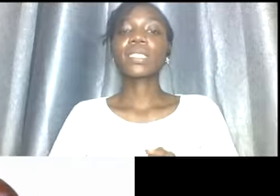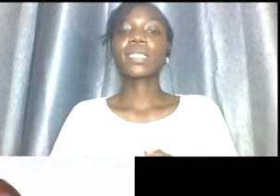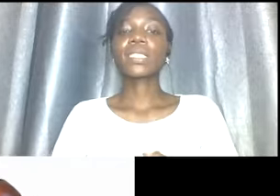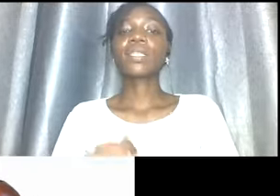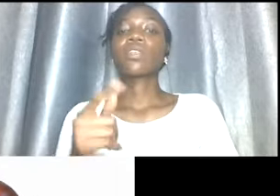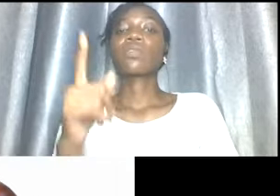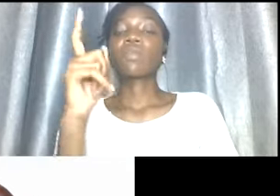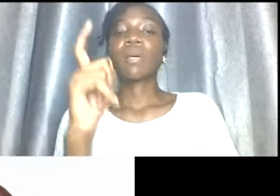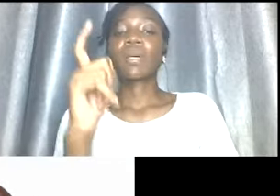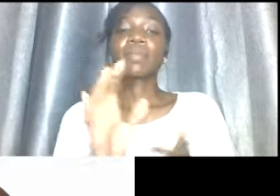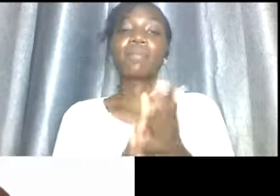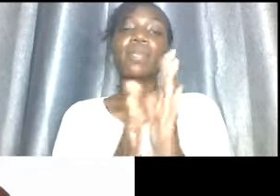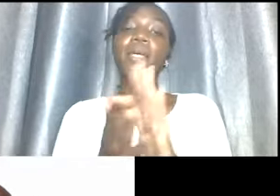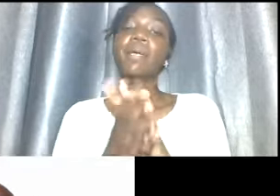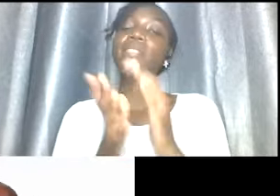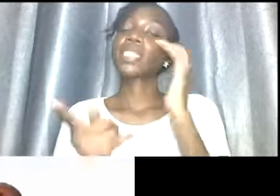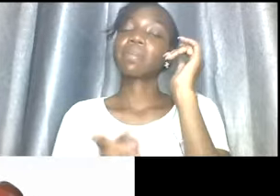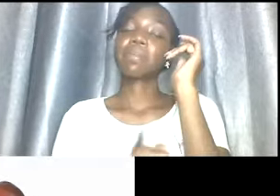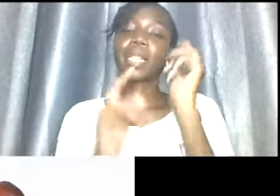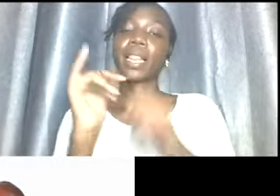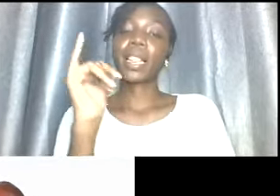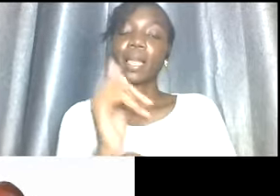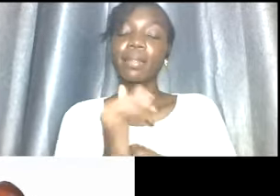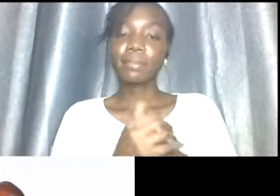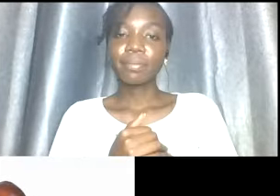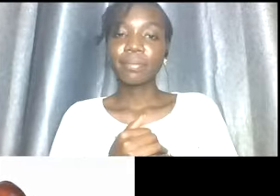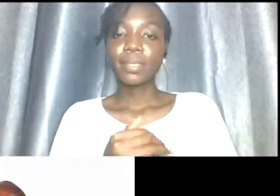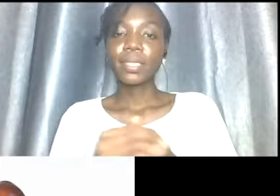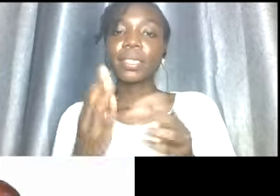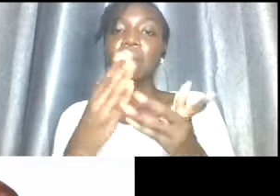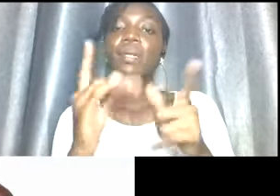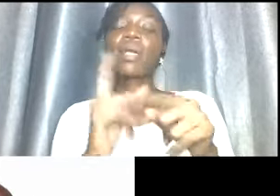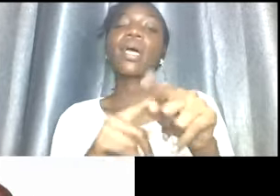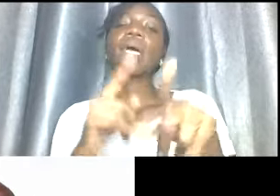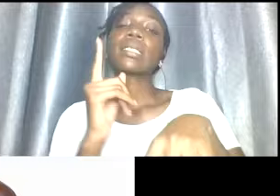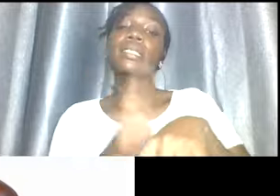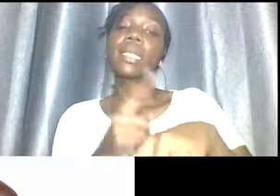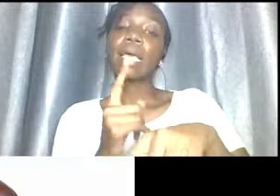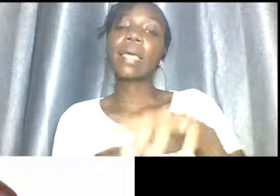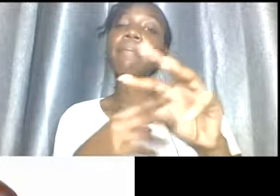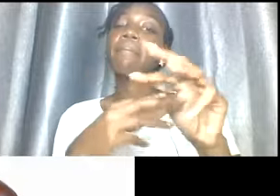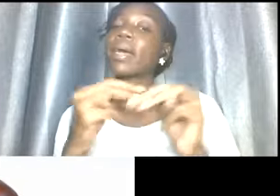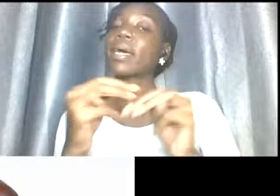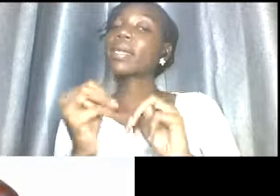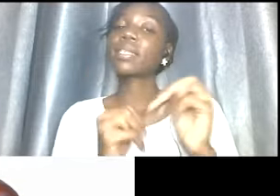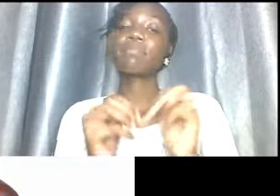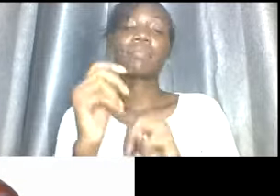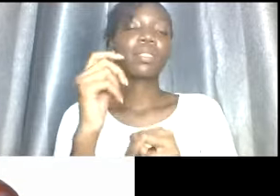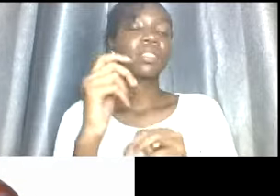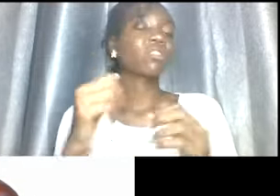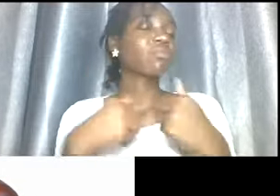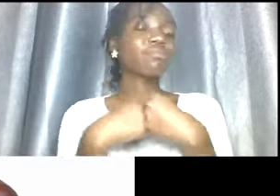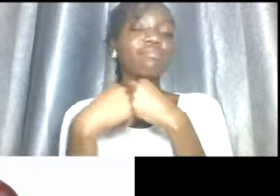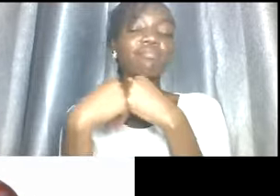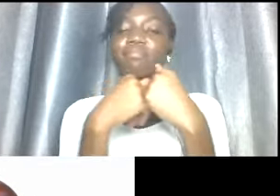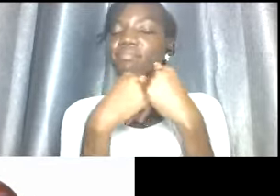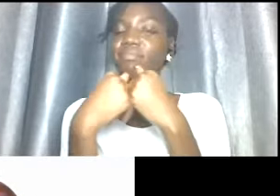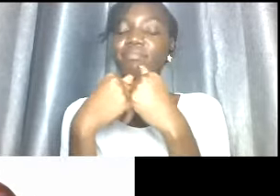disciplined in that. I know for me, time management is one of my biggest challenge. So